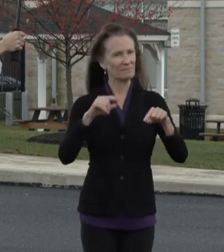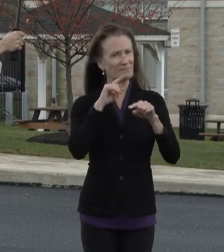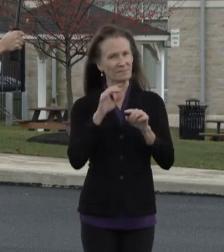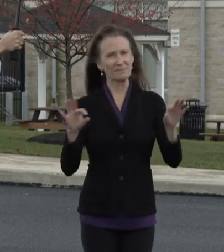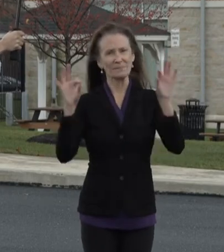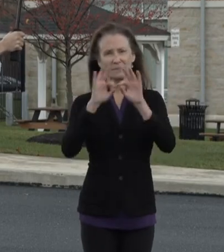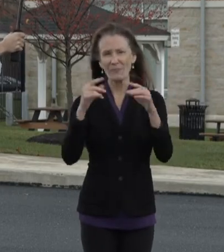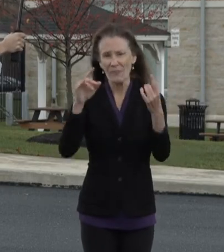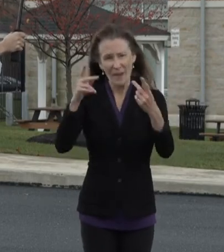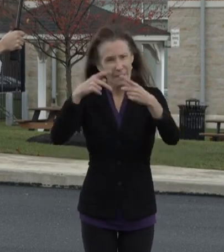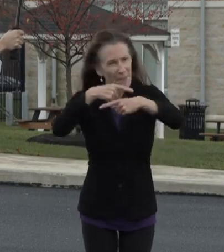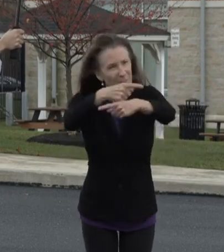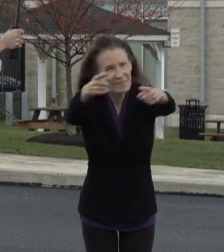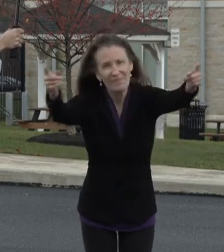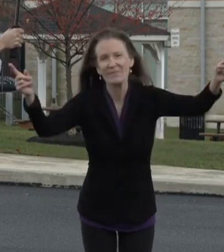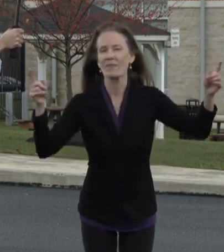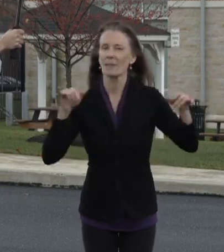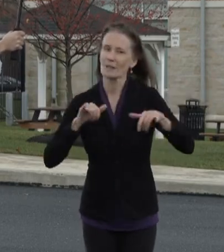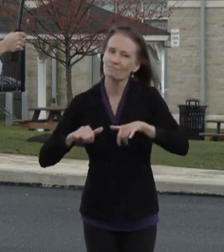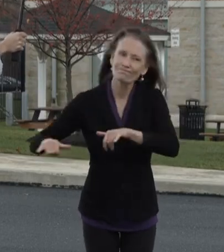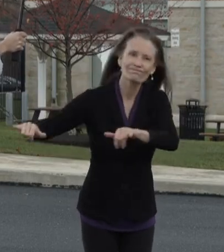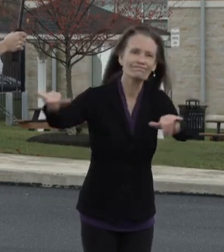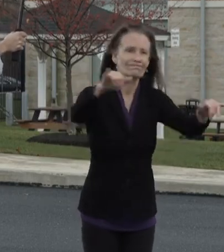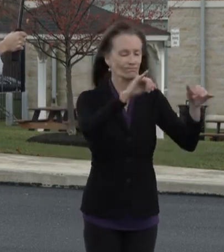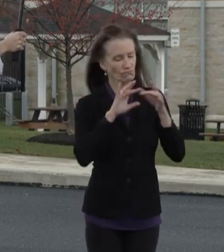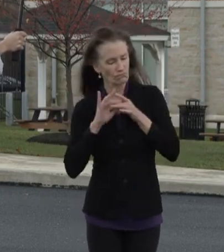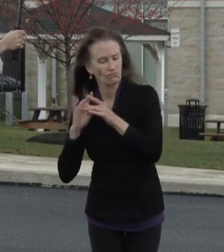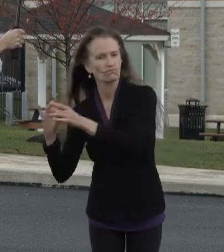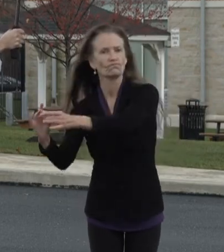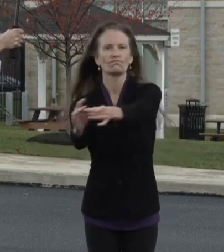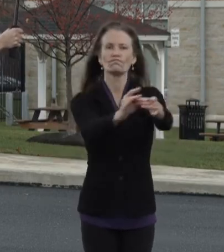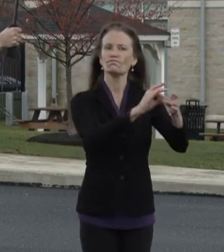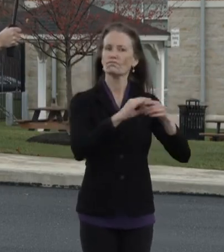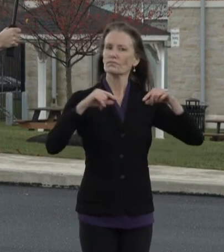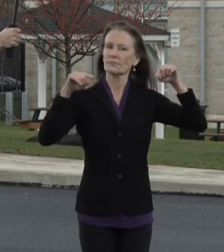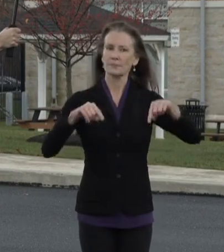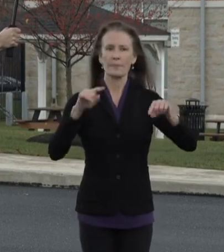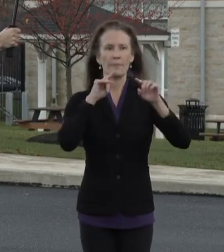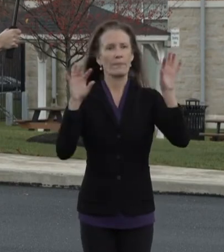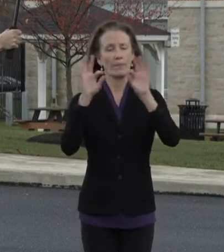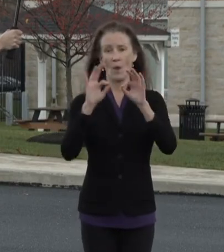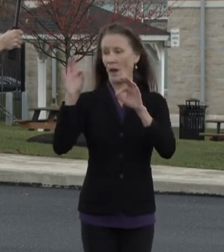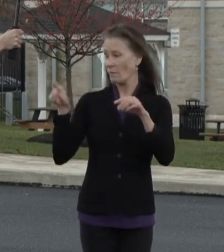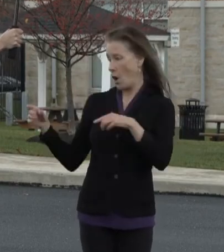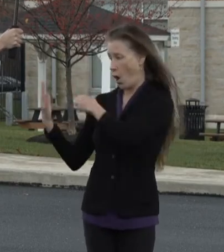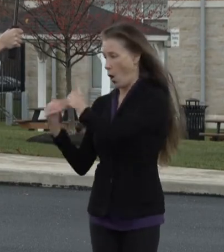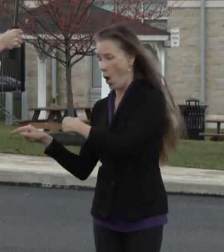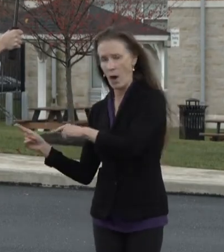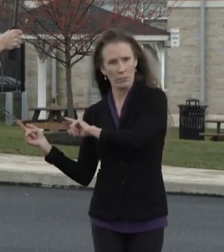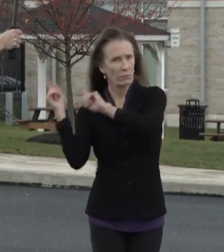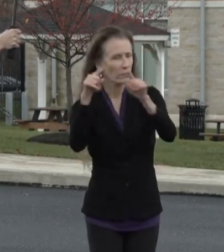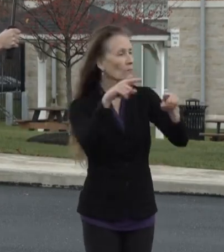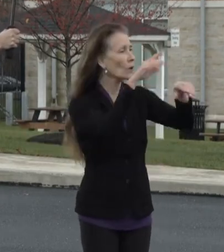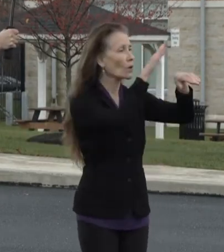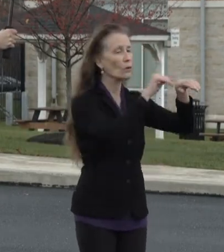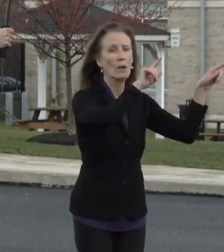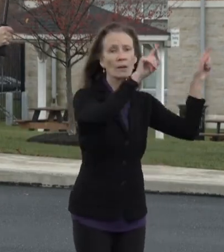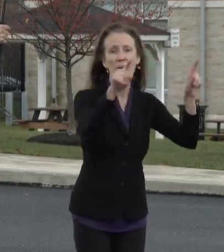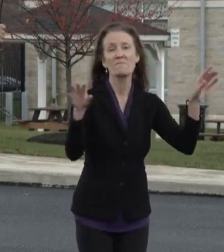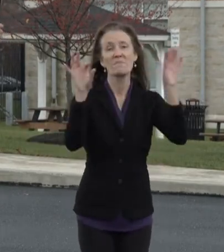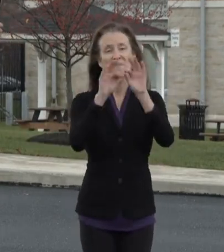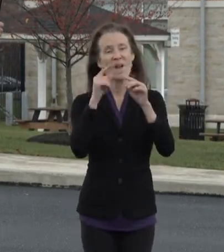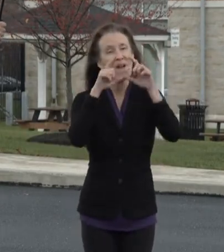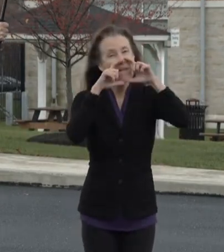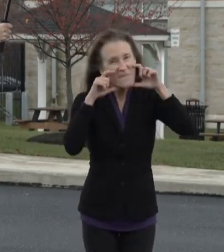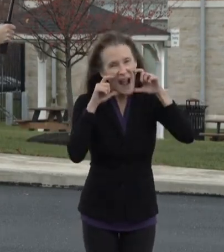to do is we need to stand united. We need to answer the call, and everybody needs to wear a mask, wash their hands, social distance,